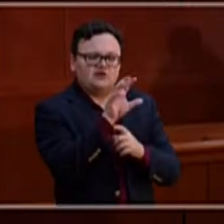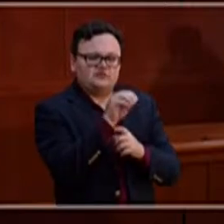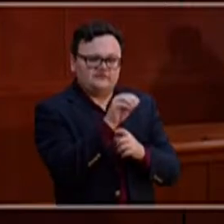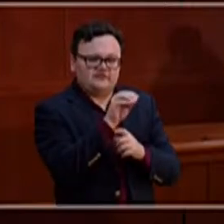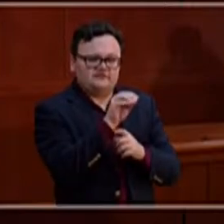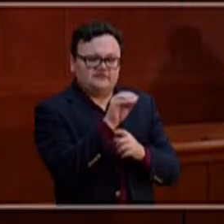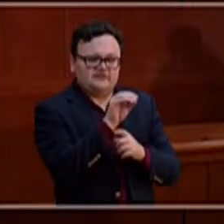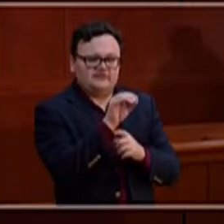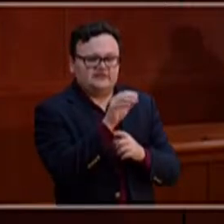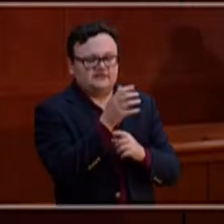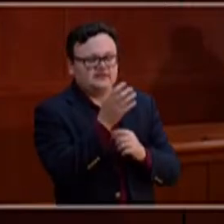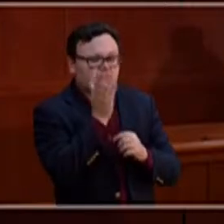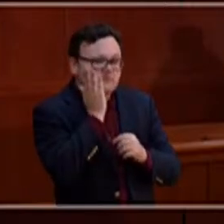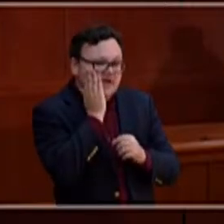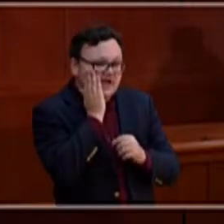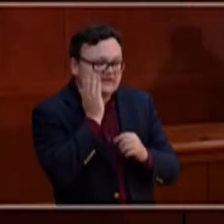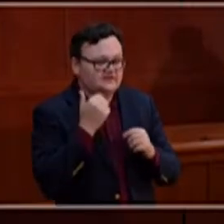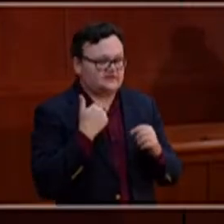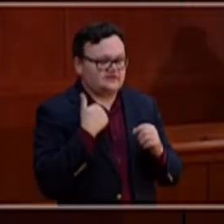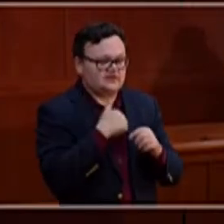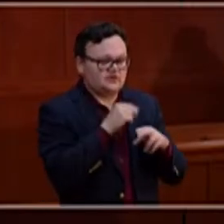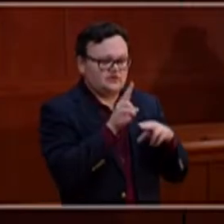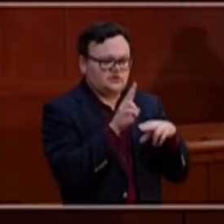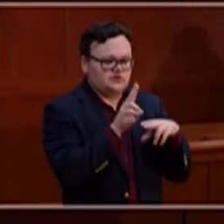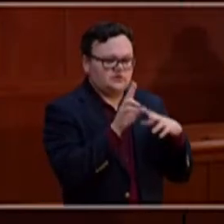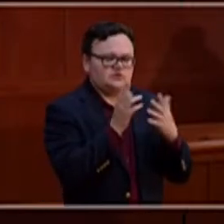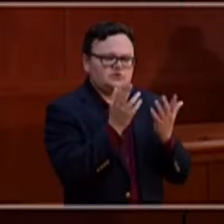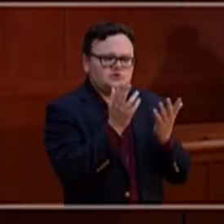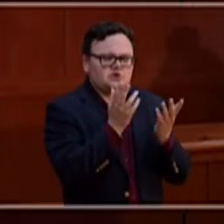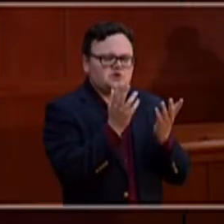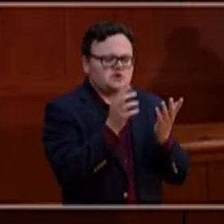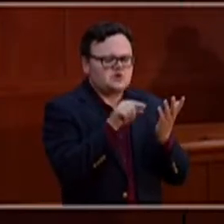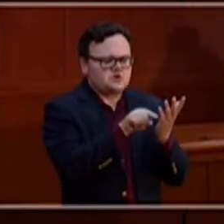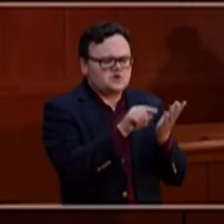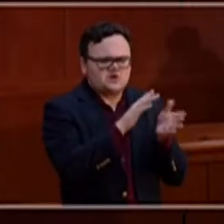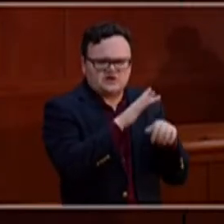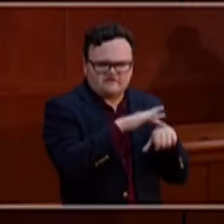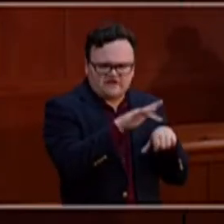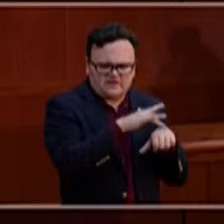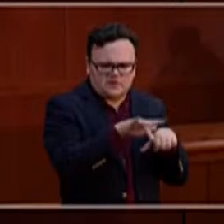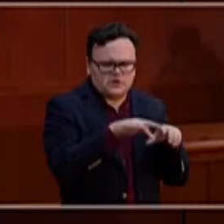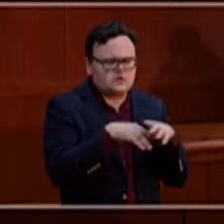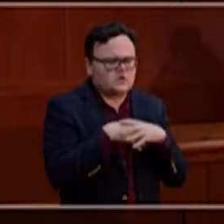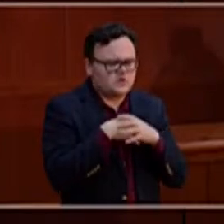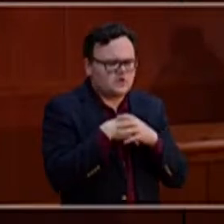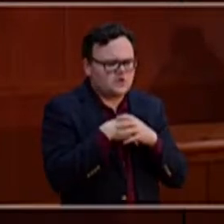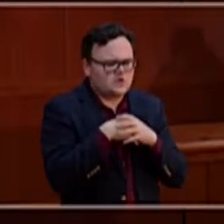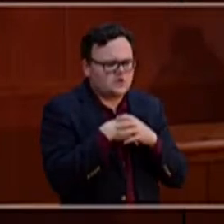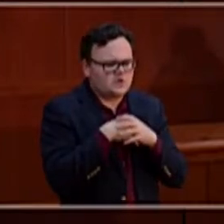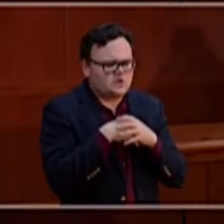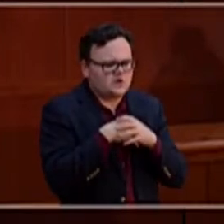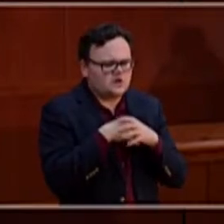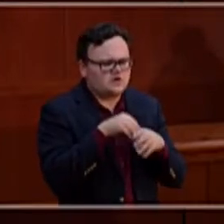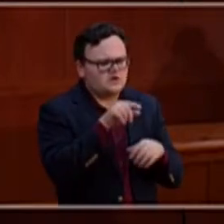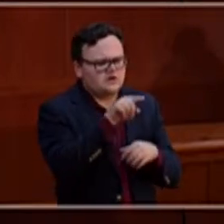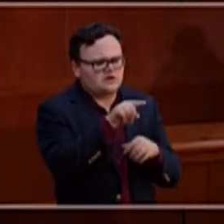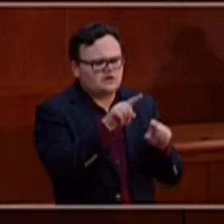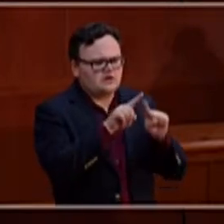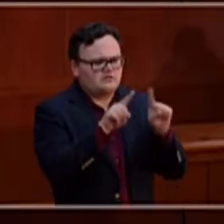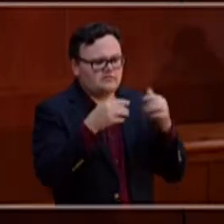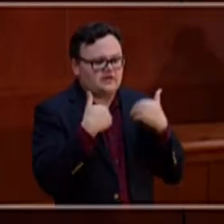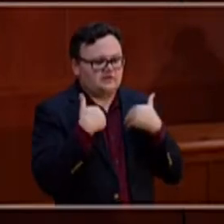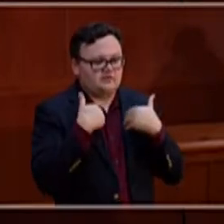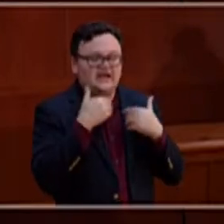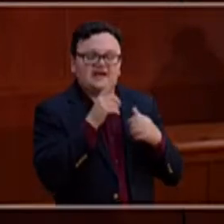of them. So in summary, what we're seeing is a really significant issue that we've